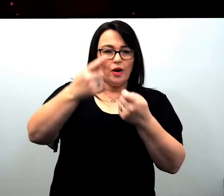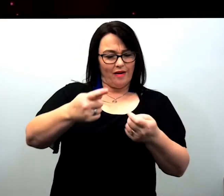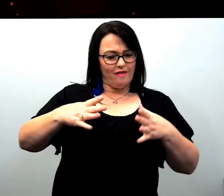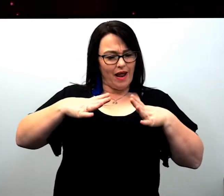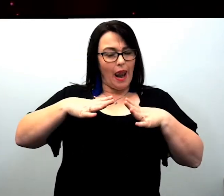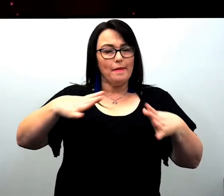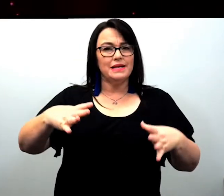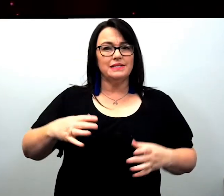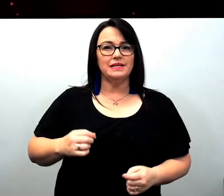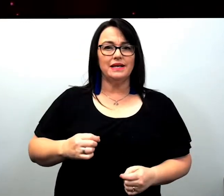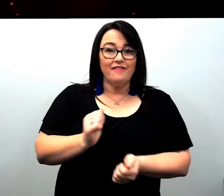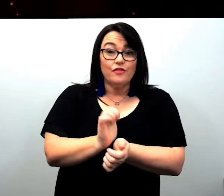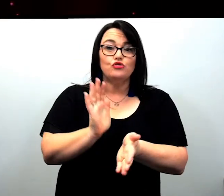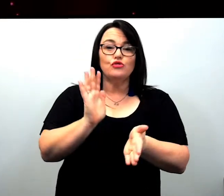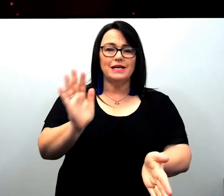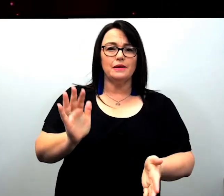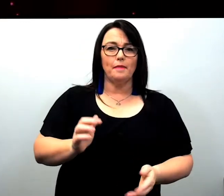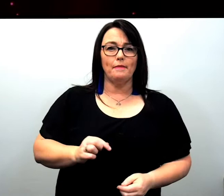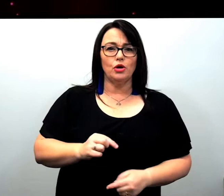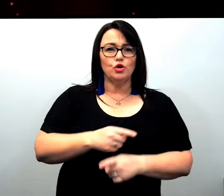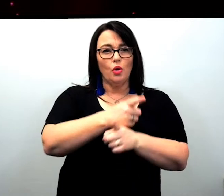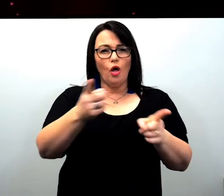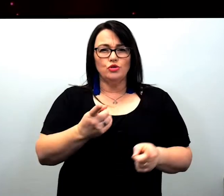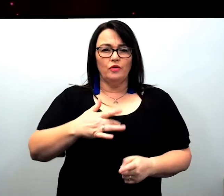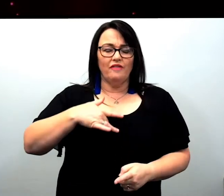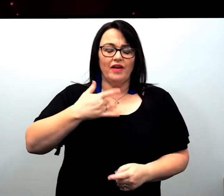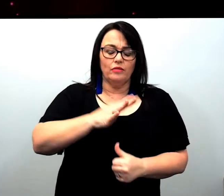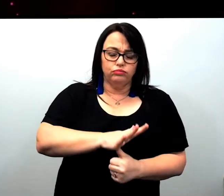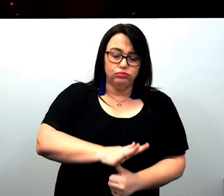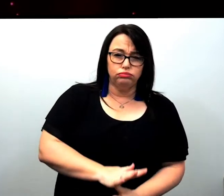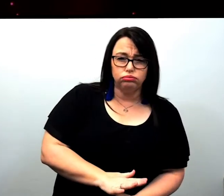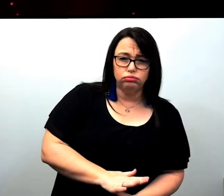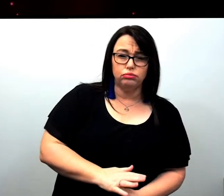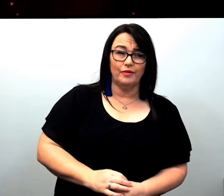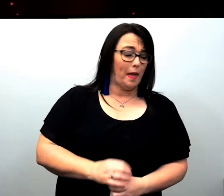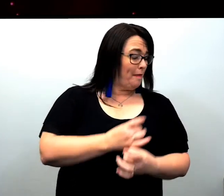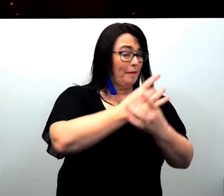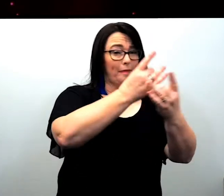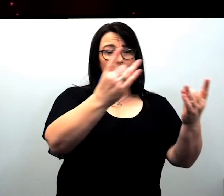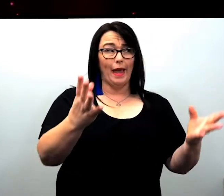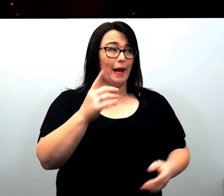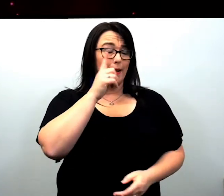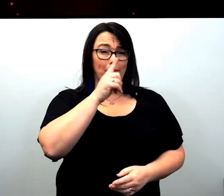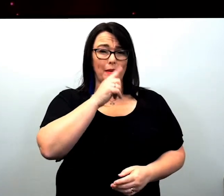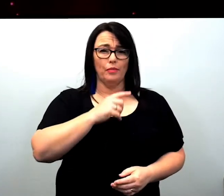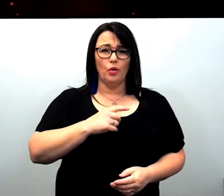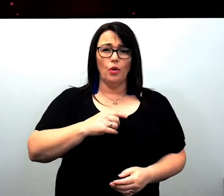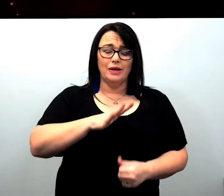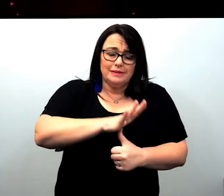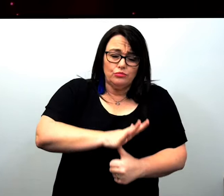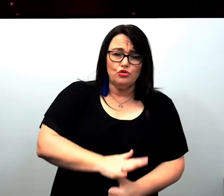oppressed. So many oppressed right now. So many discouraged right now. So many people hurting right now. And